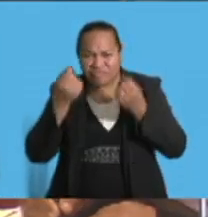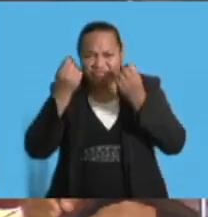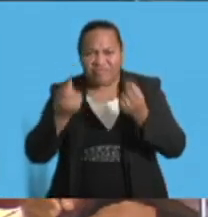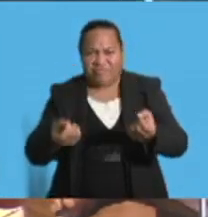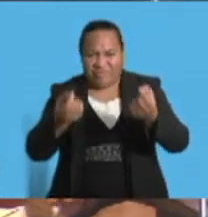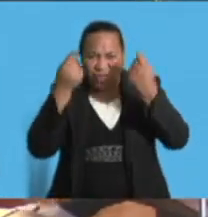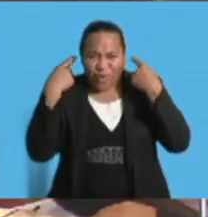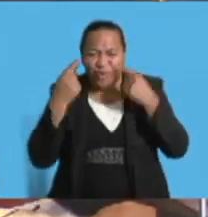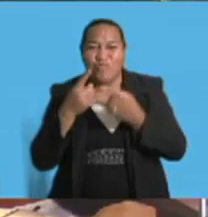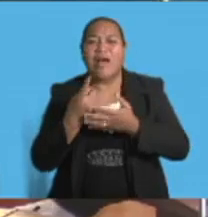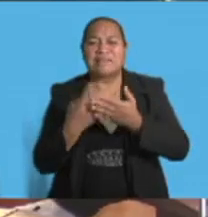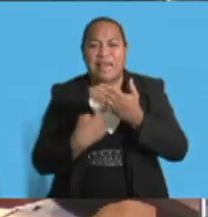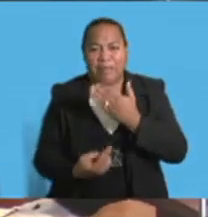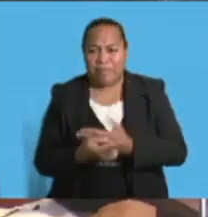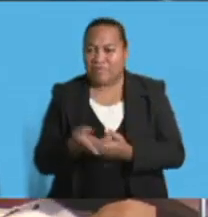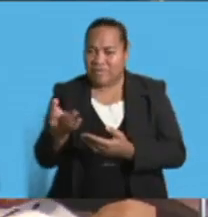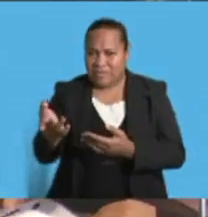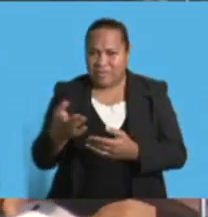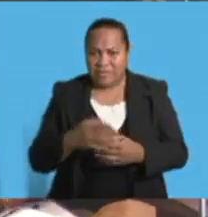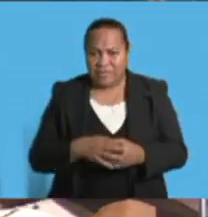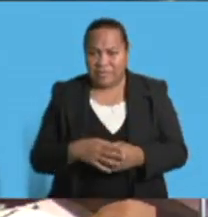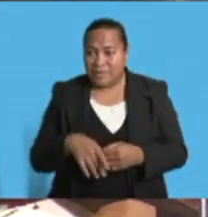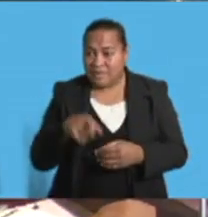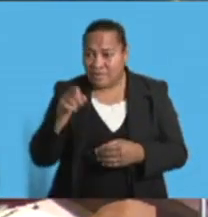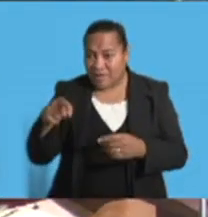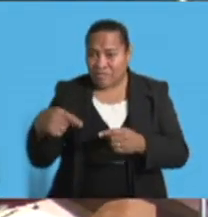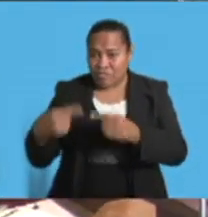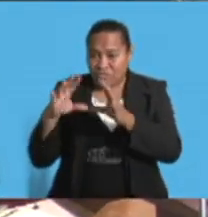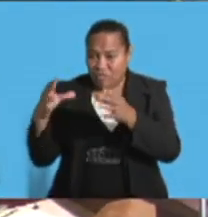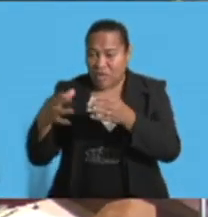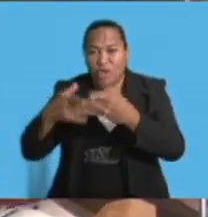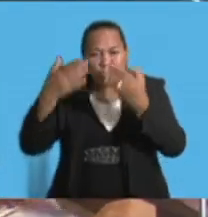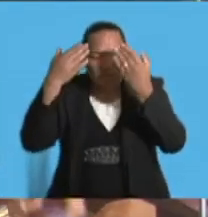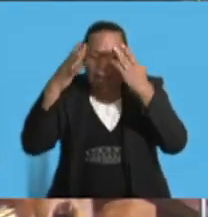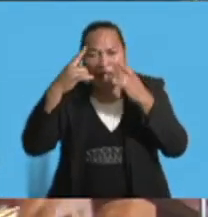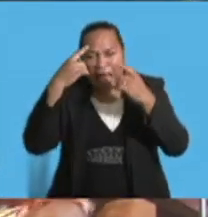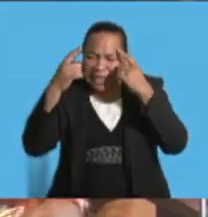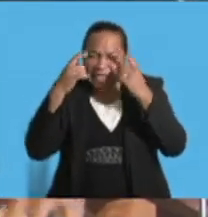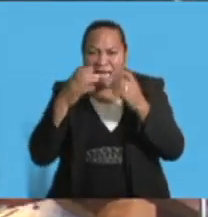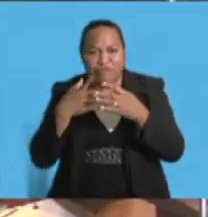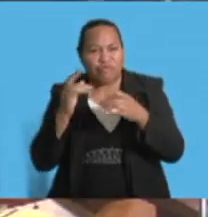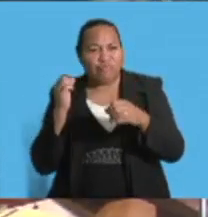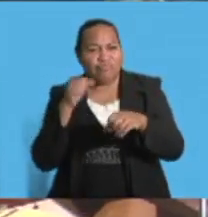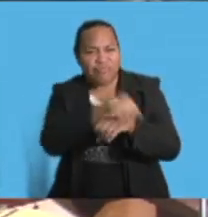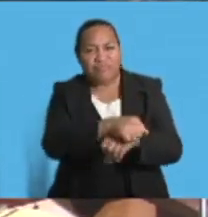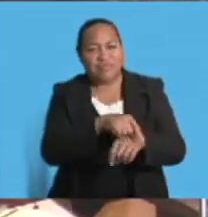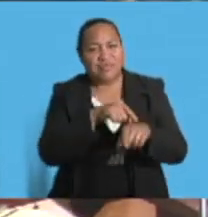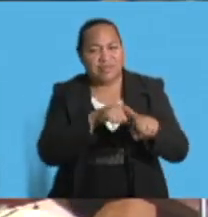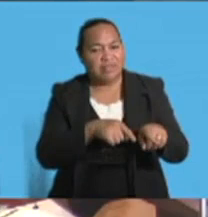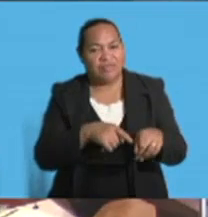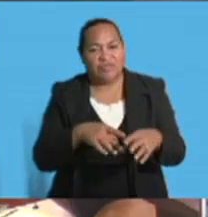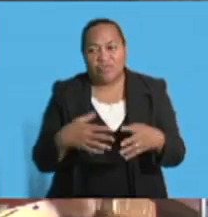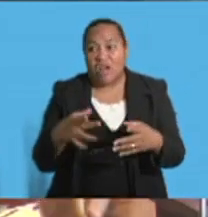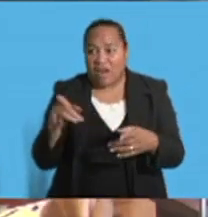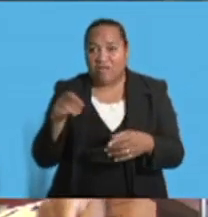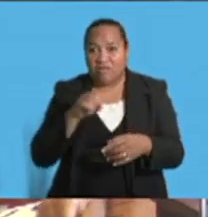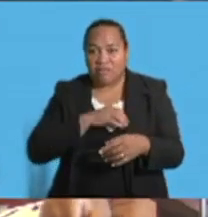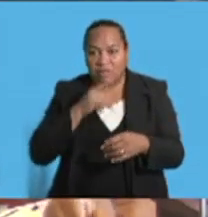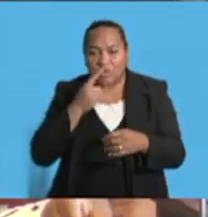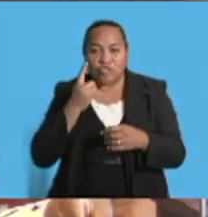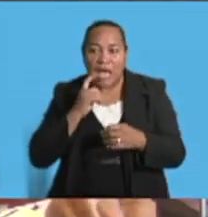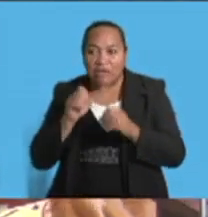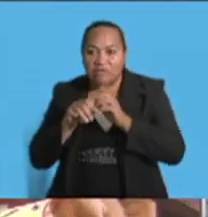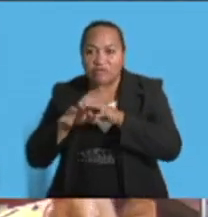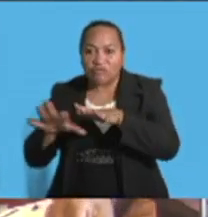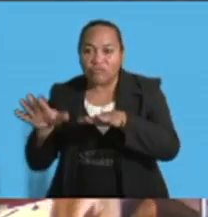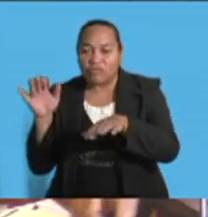The opposition parties are running out of ideas to tackle Fiji First and are now resorting to fear-mongering, hoping to get votes. For